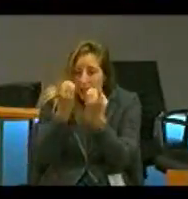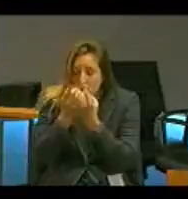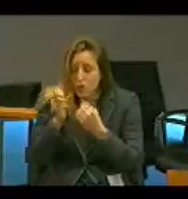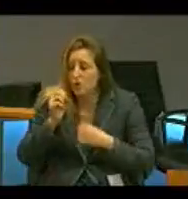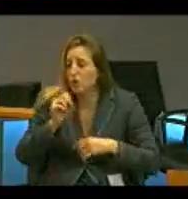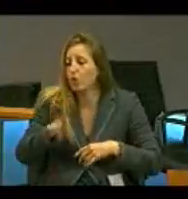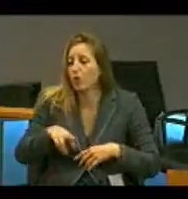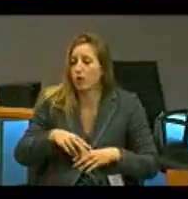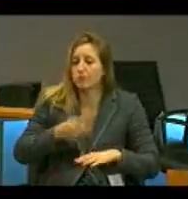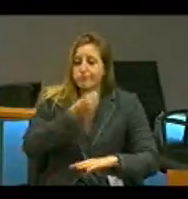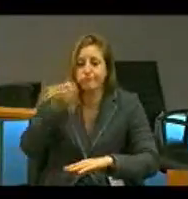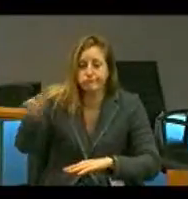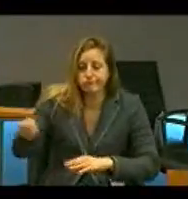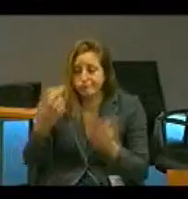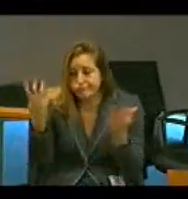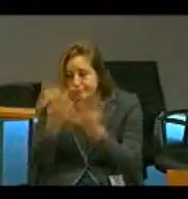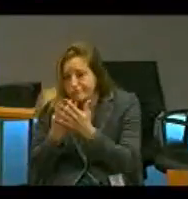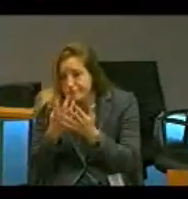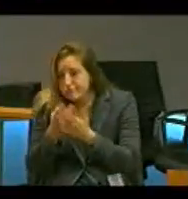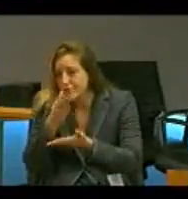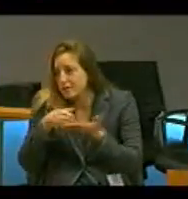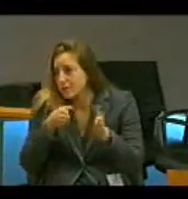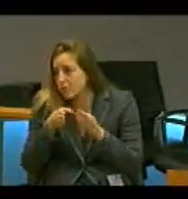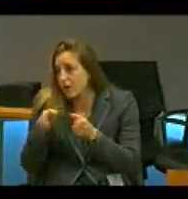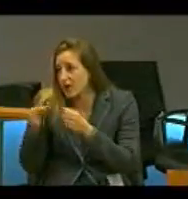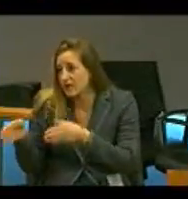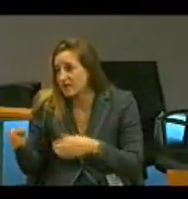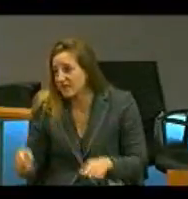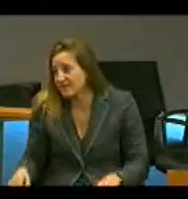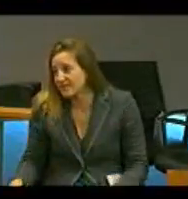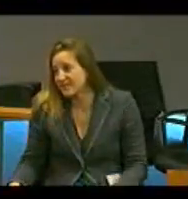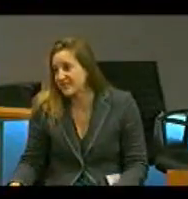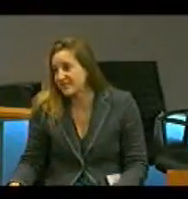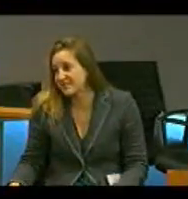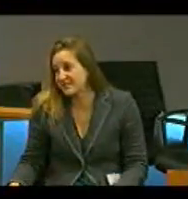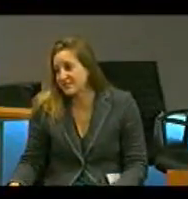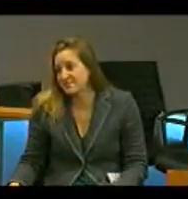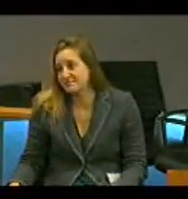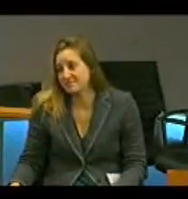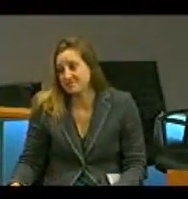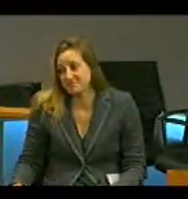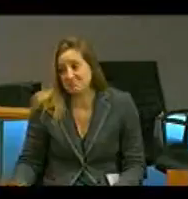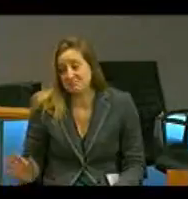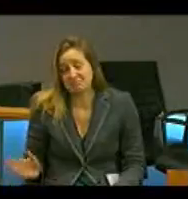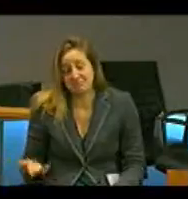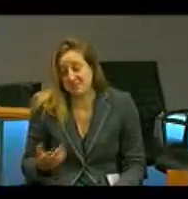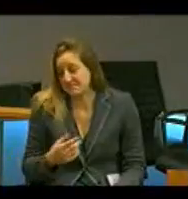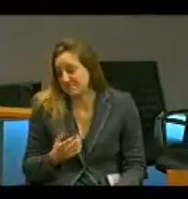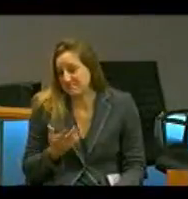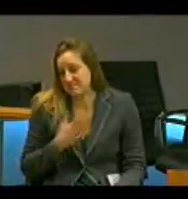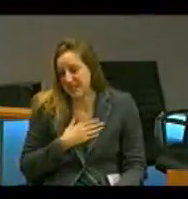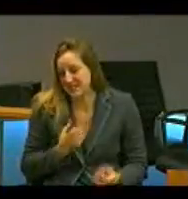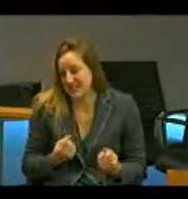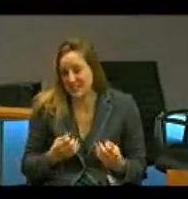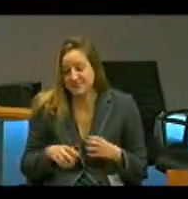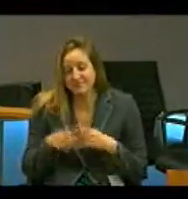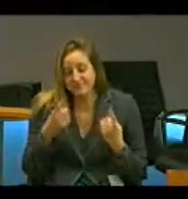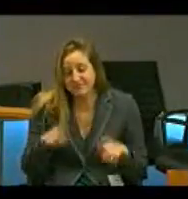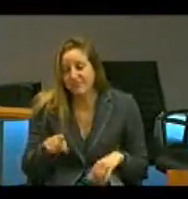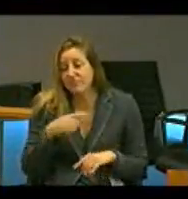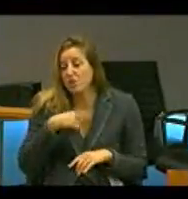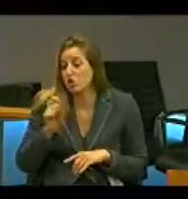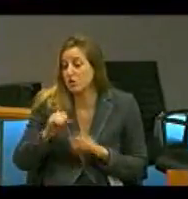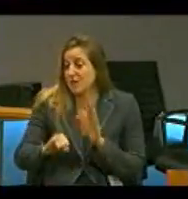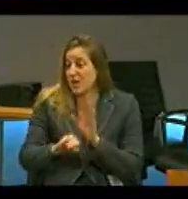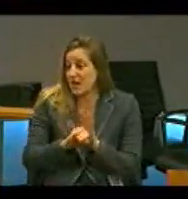some way are later identified as having a disability. So it seems to me that they should have been identified before they got